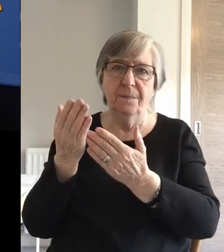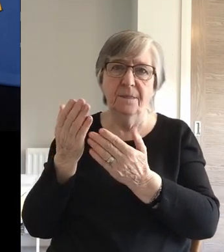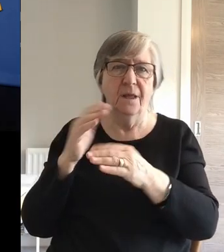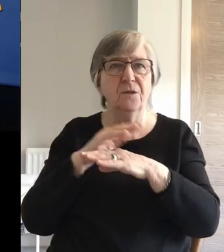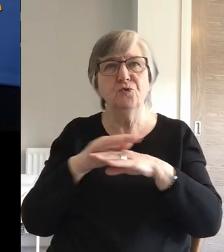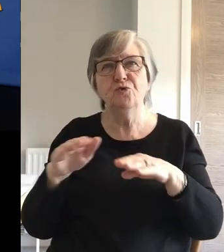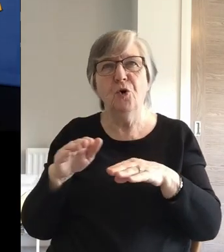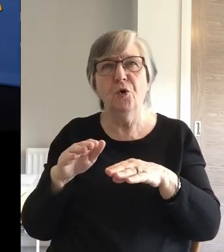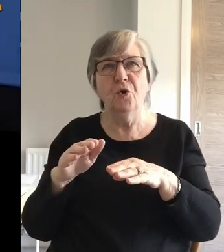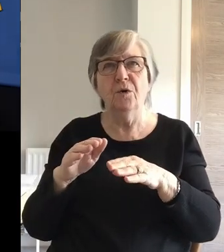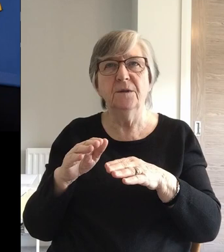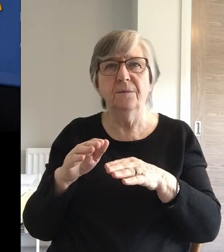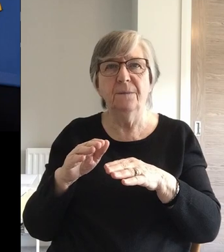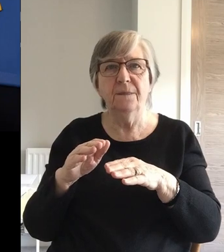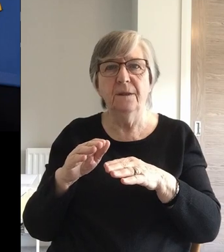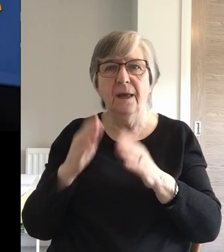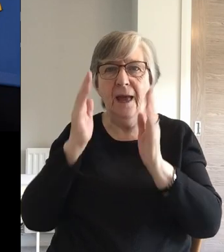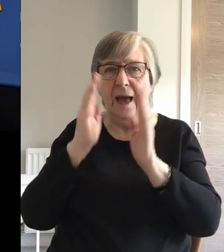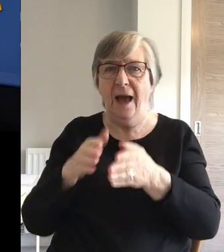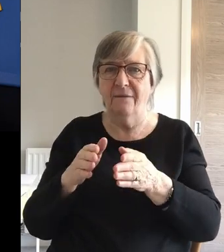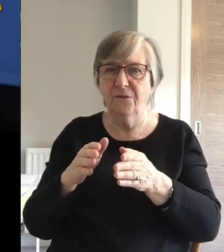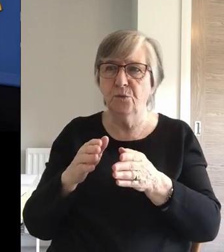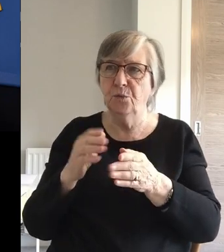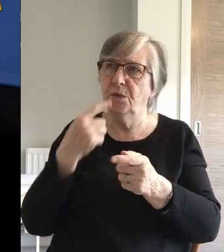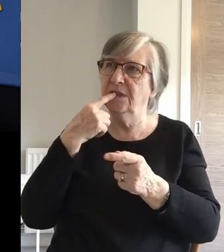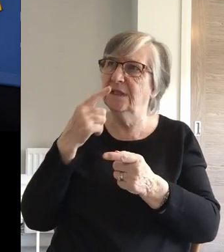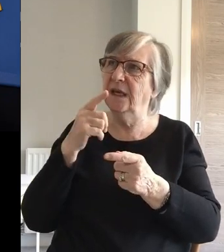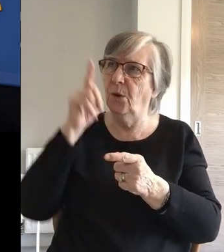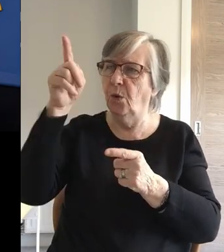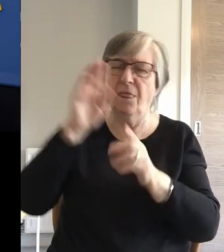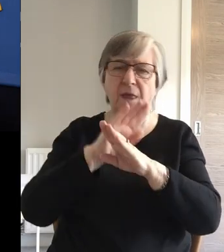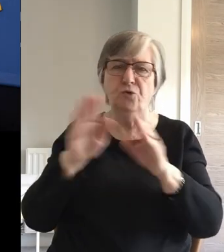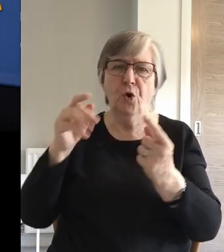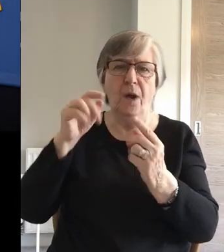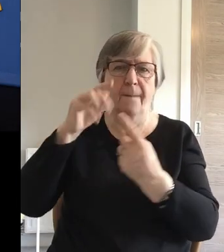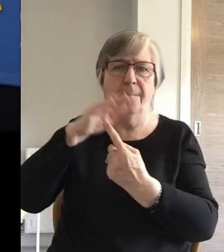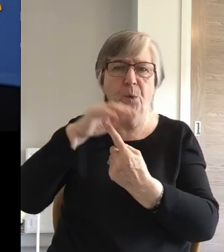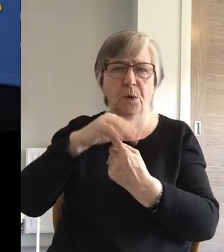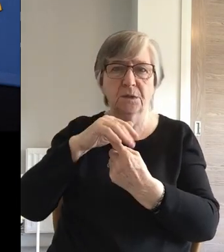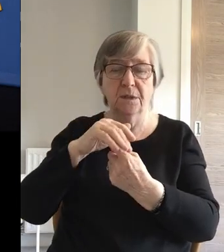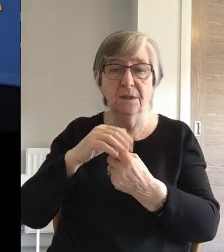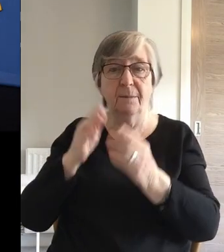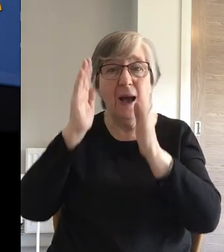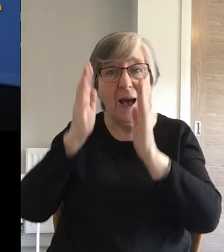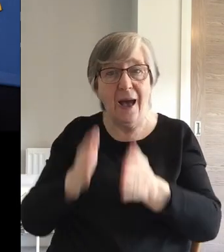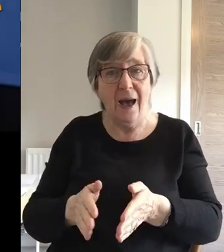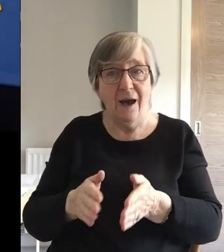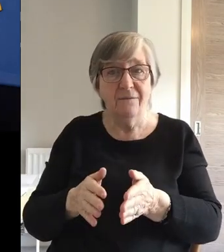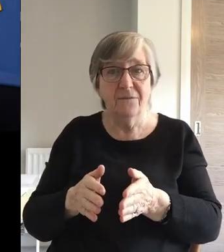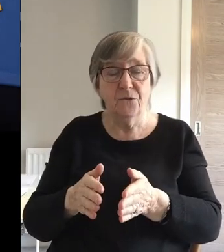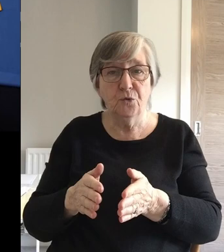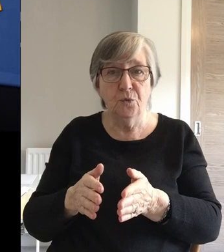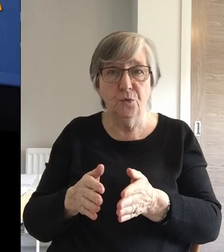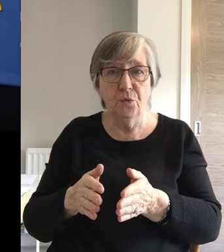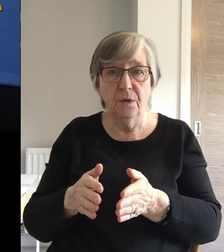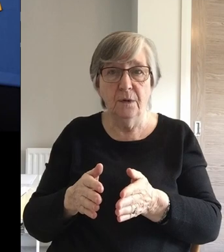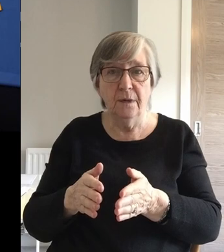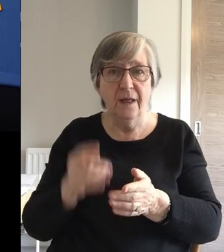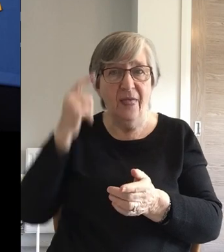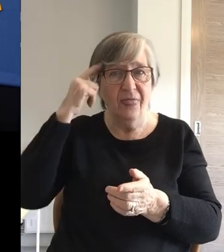It's not that we have to minimize these things, or the importance of these things, but rather we have to